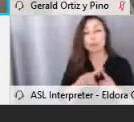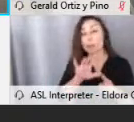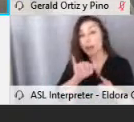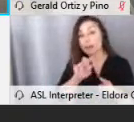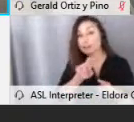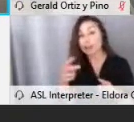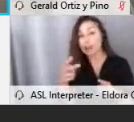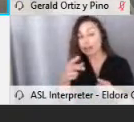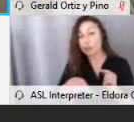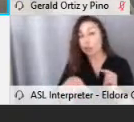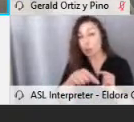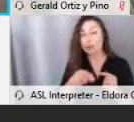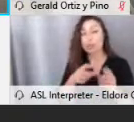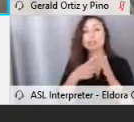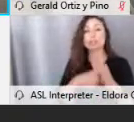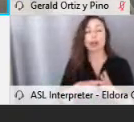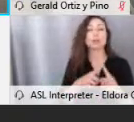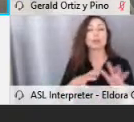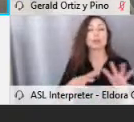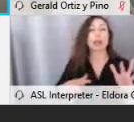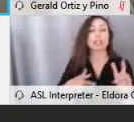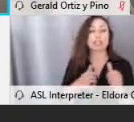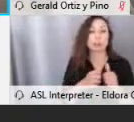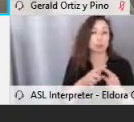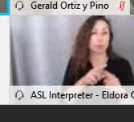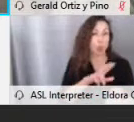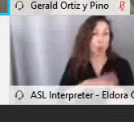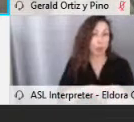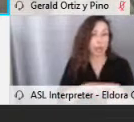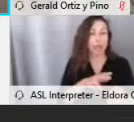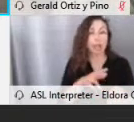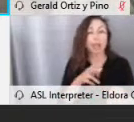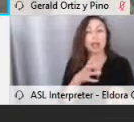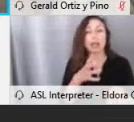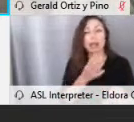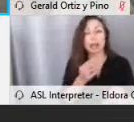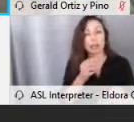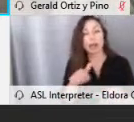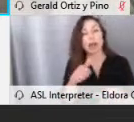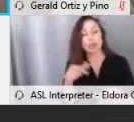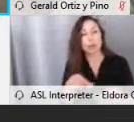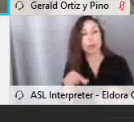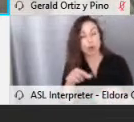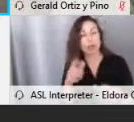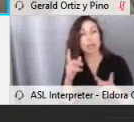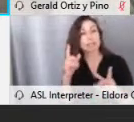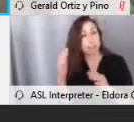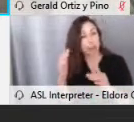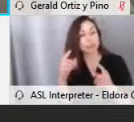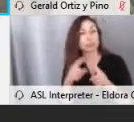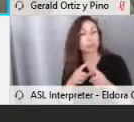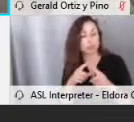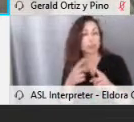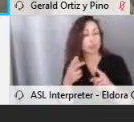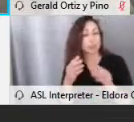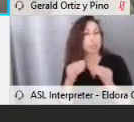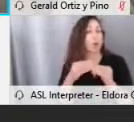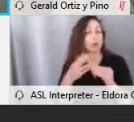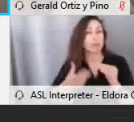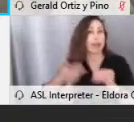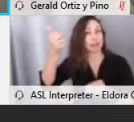second quarter, starting to catch up to normal, and in that third quarter, expect it to be even